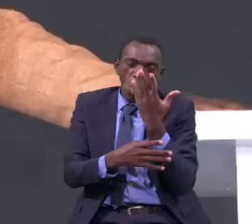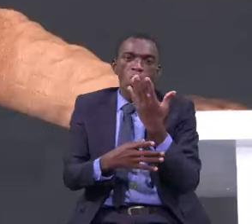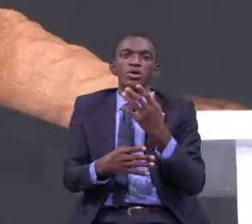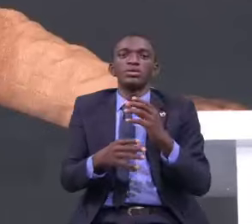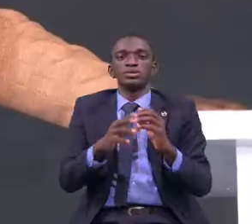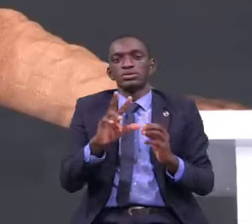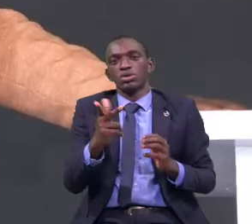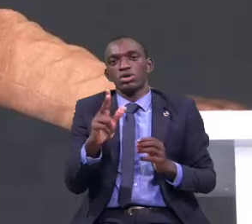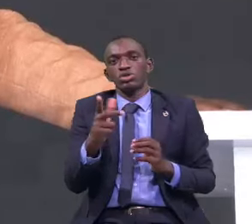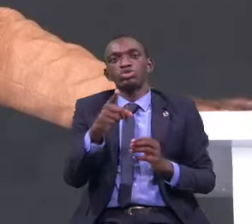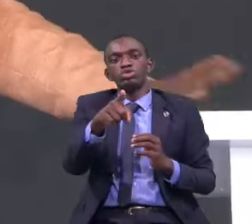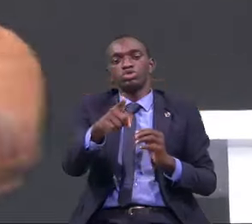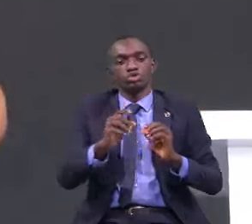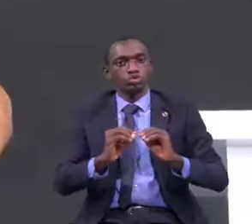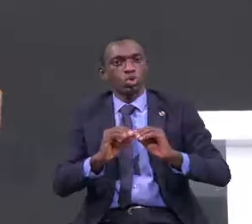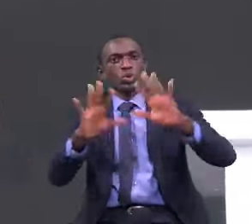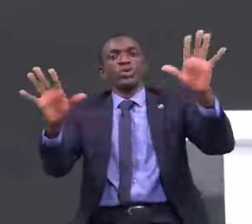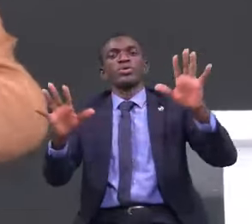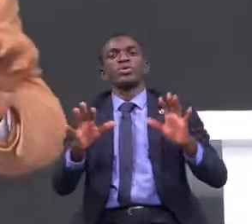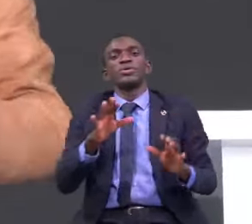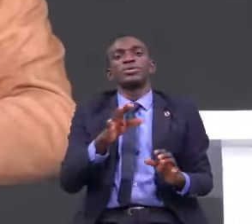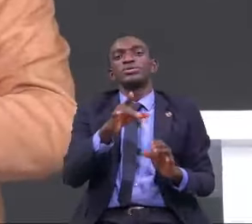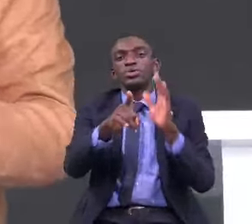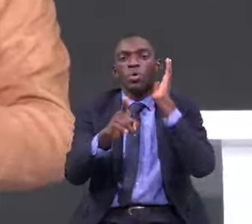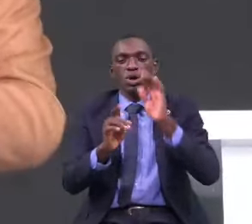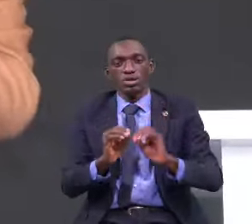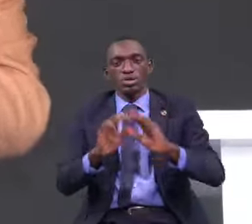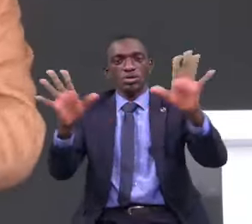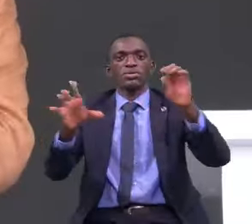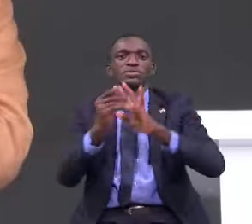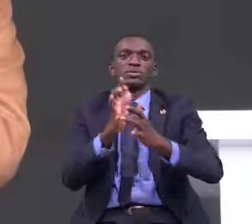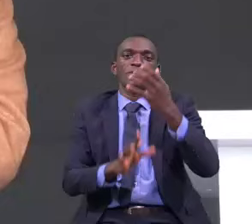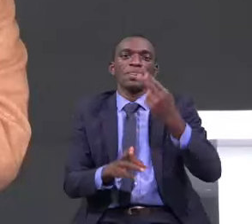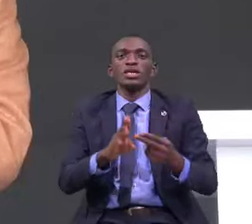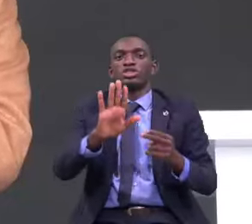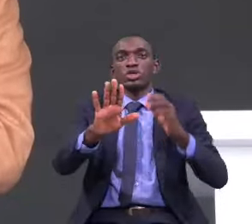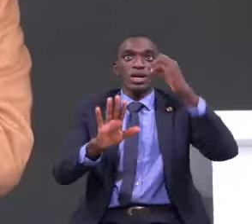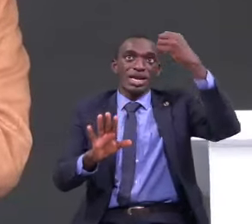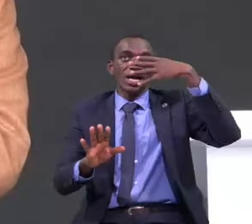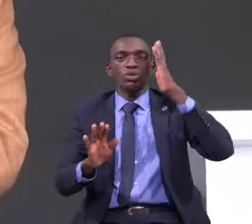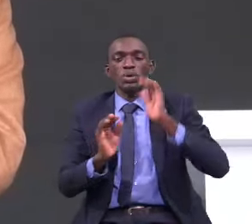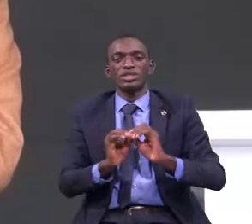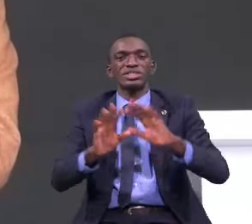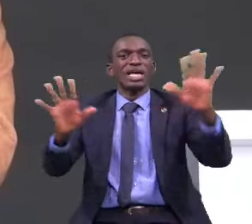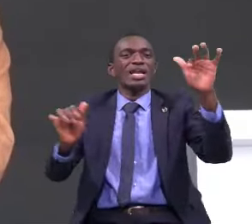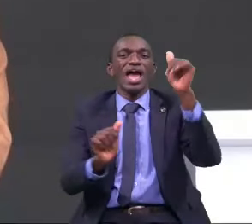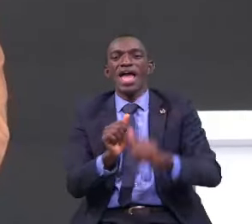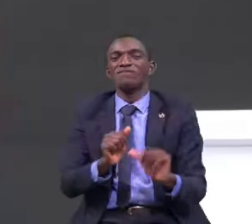You will glow. Your light will shine everywhere you go.